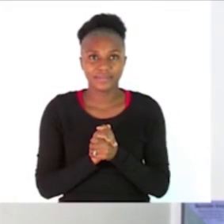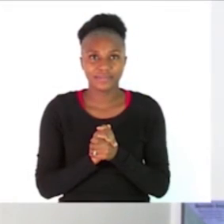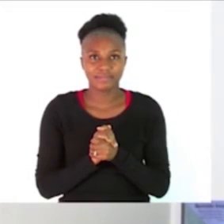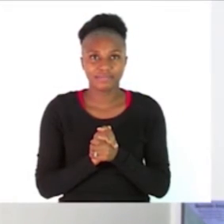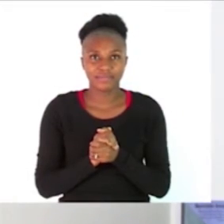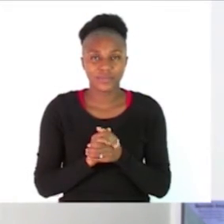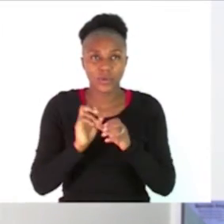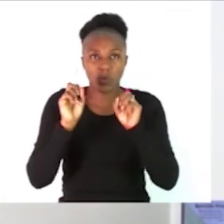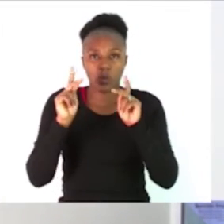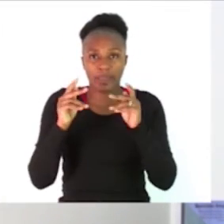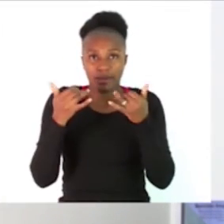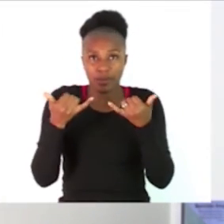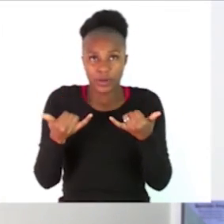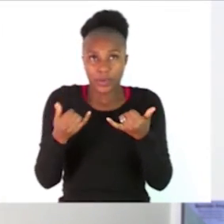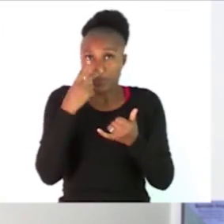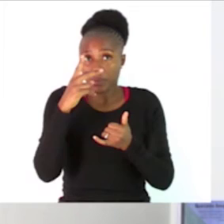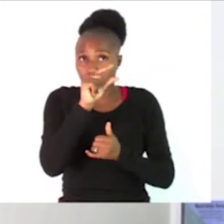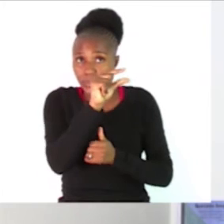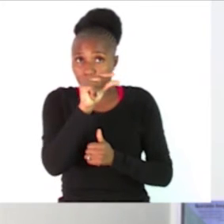Okay, now we are turning to the board.